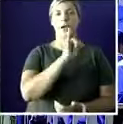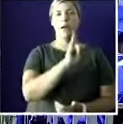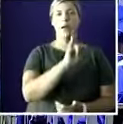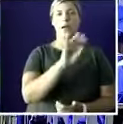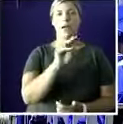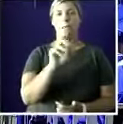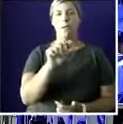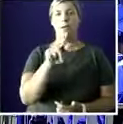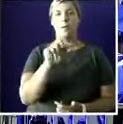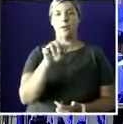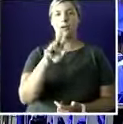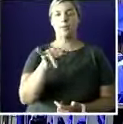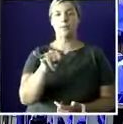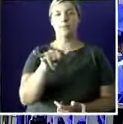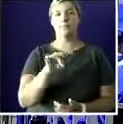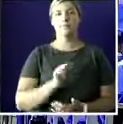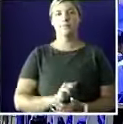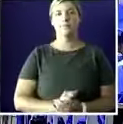Mayberry.